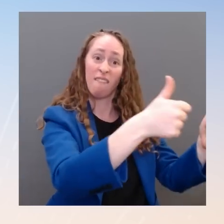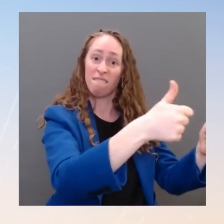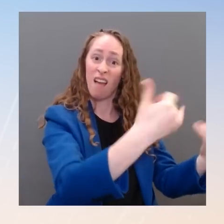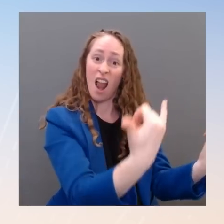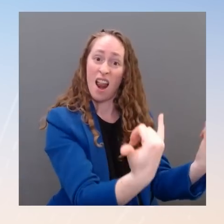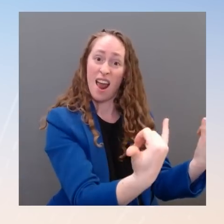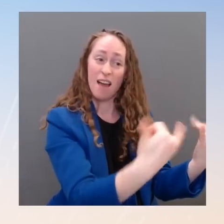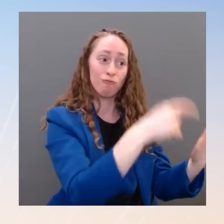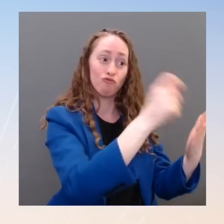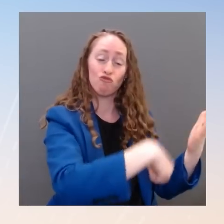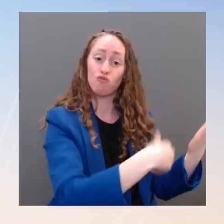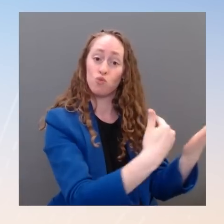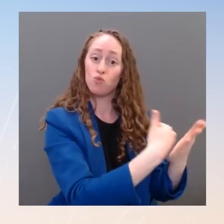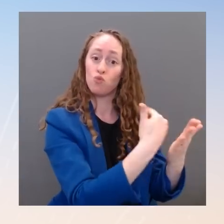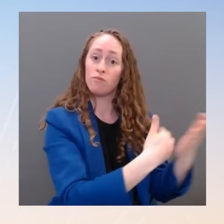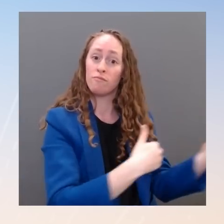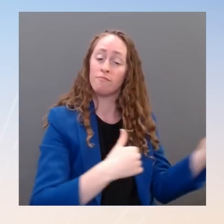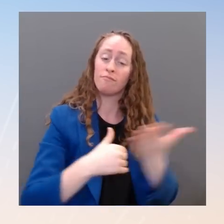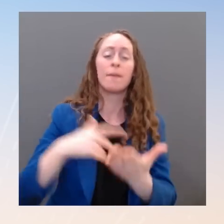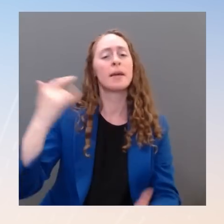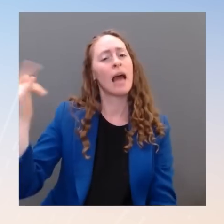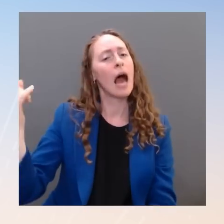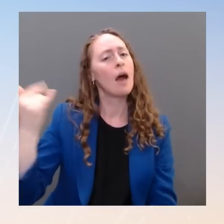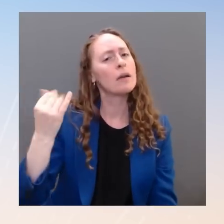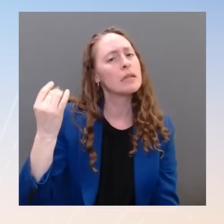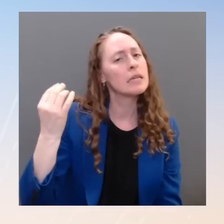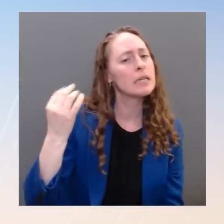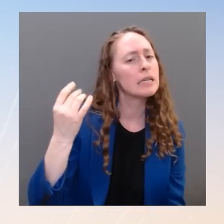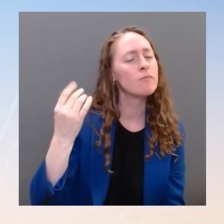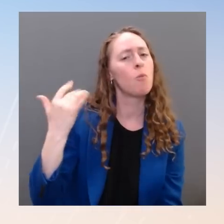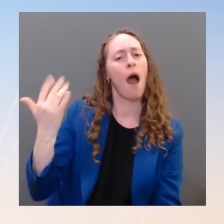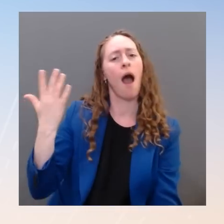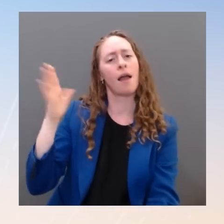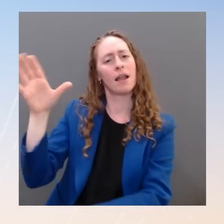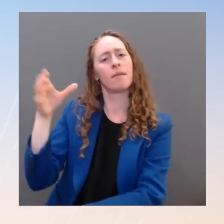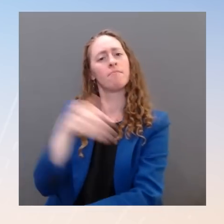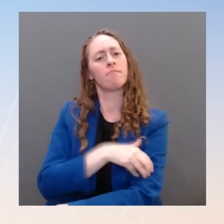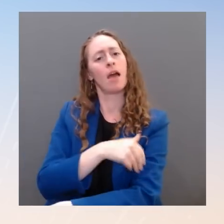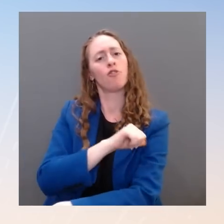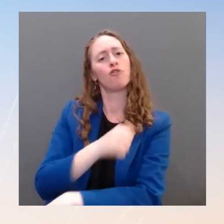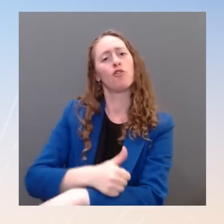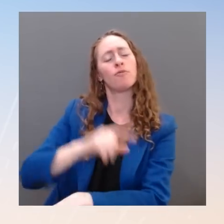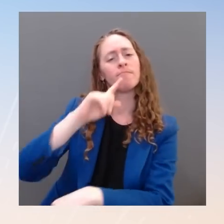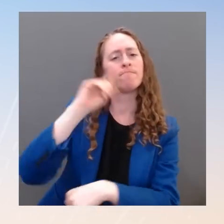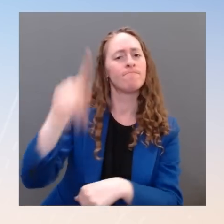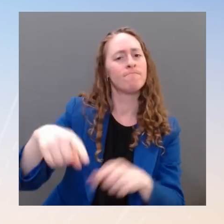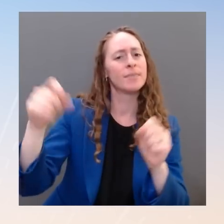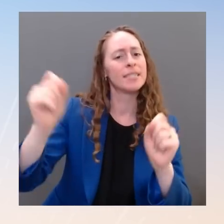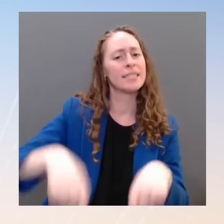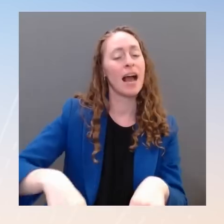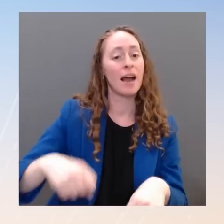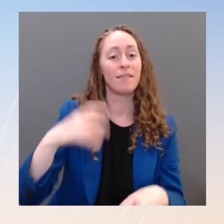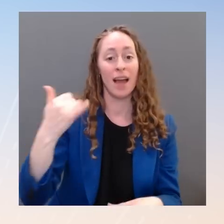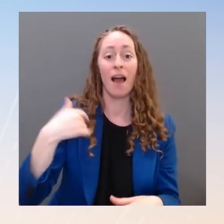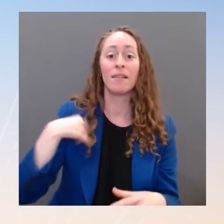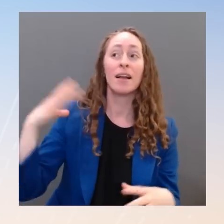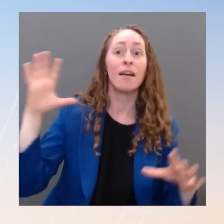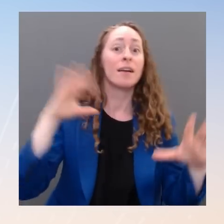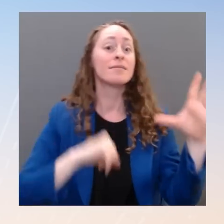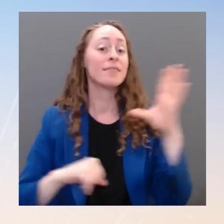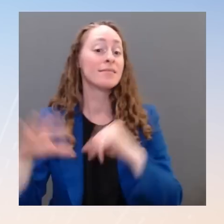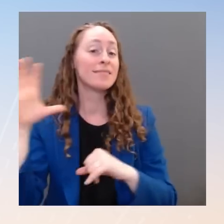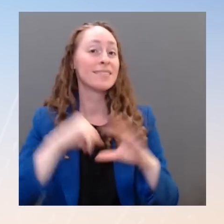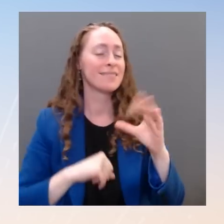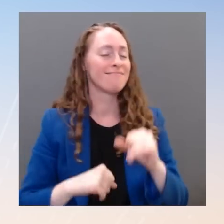authority to do with his own power. So I'm just not going to get ahead of that consideration process. So go ahead. You mentioned